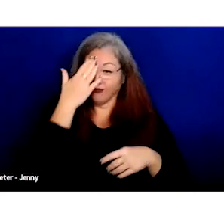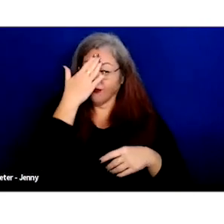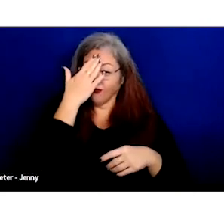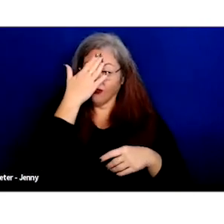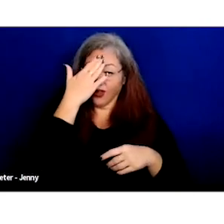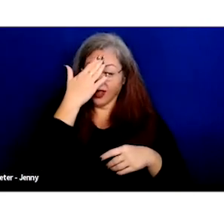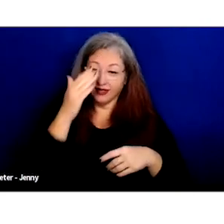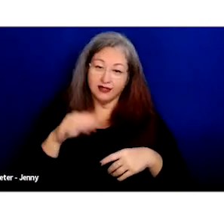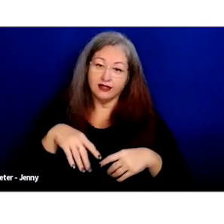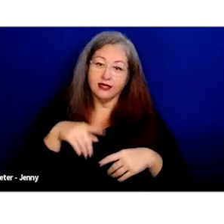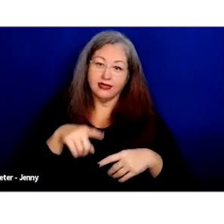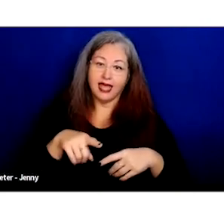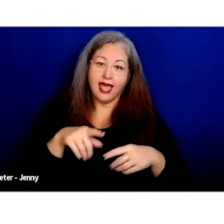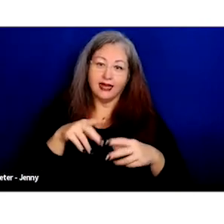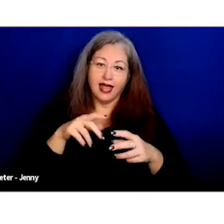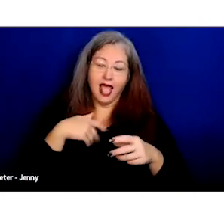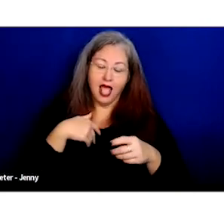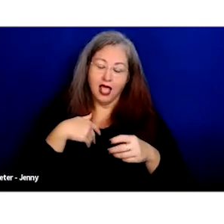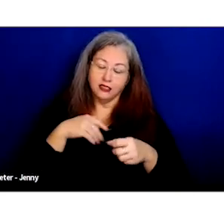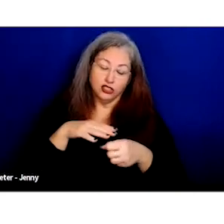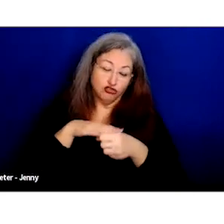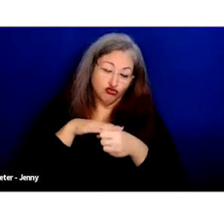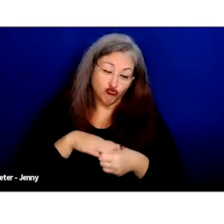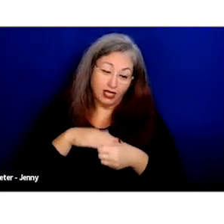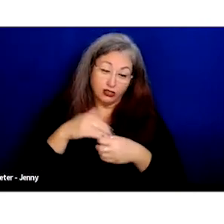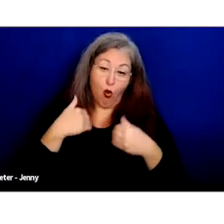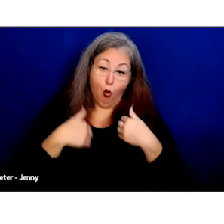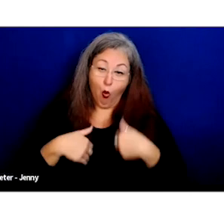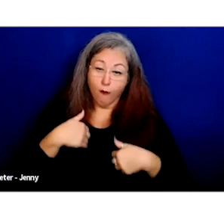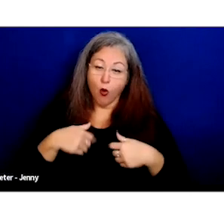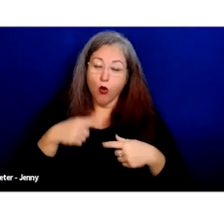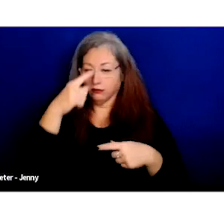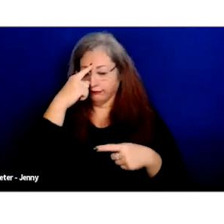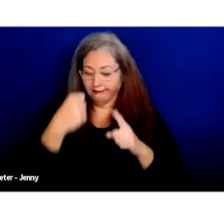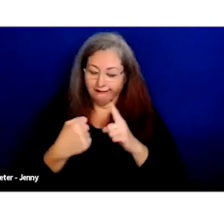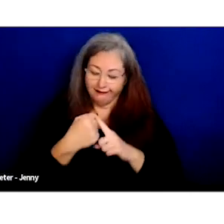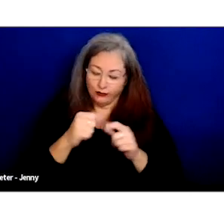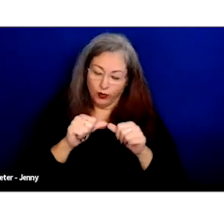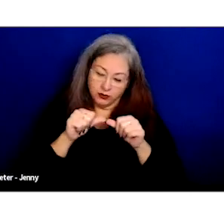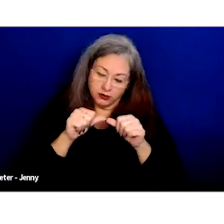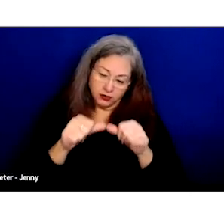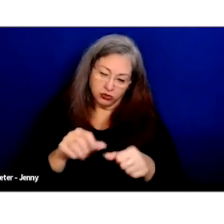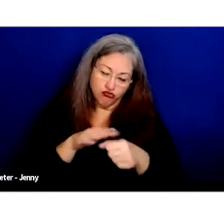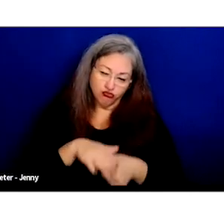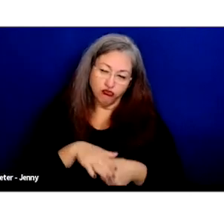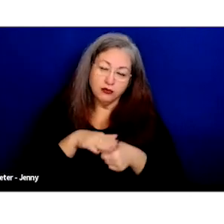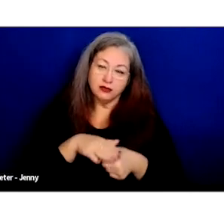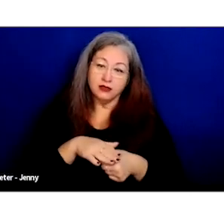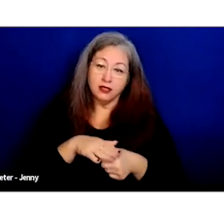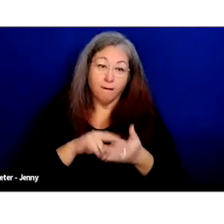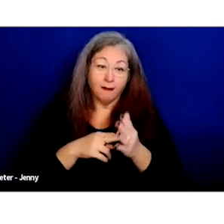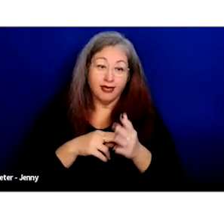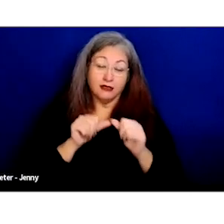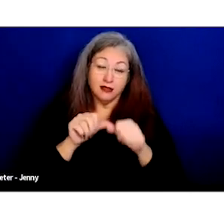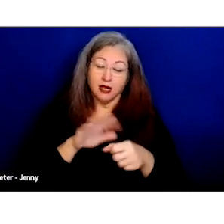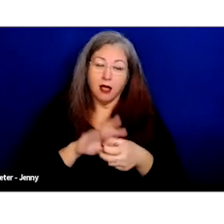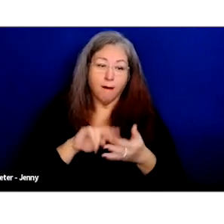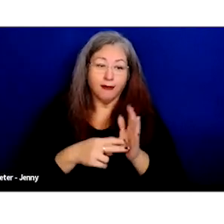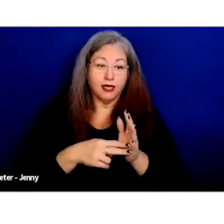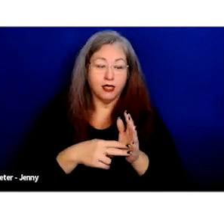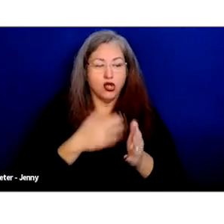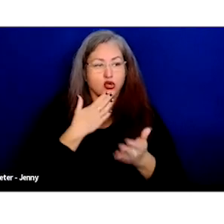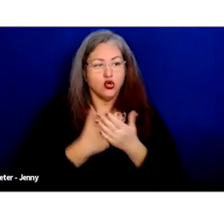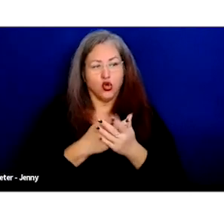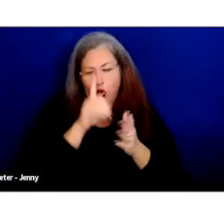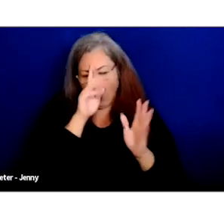here swims in stress hormones when we're under constant stress. And when it's under constant stress, it can't make organized decisions